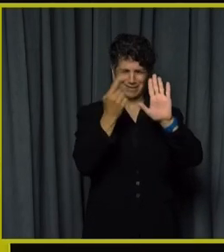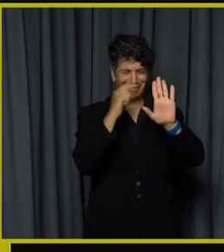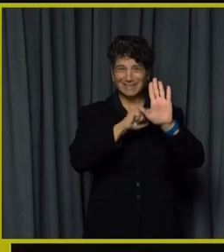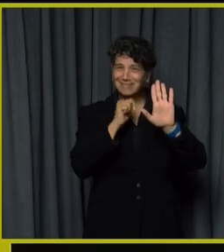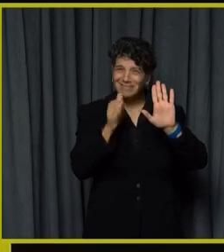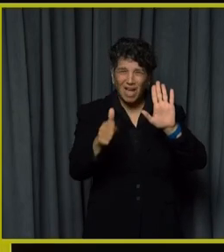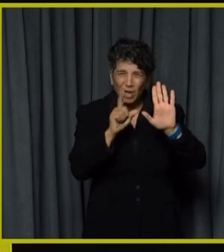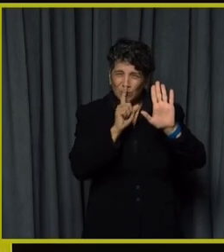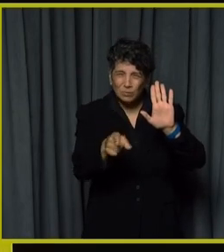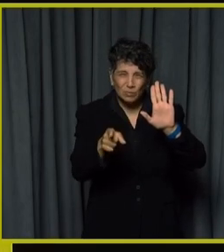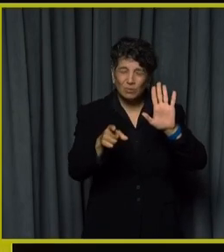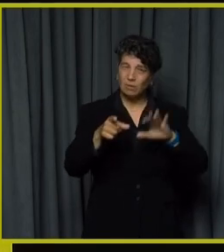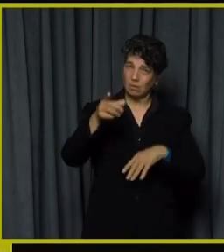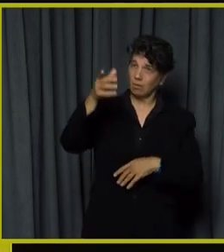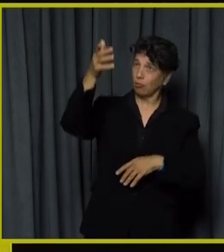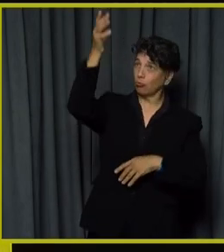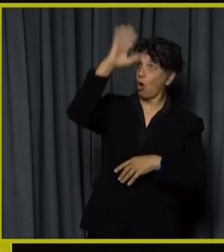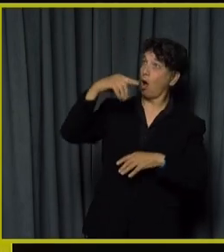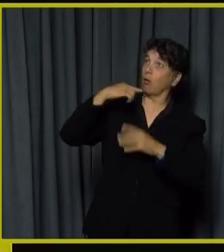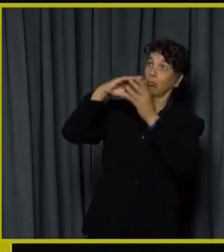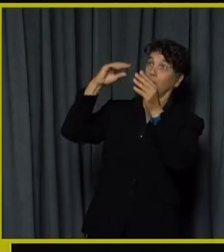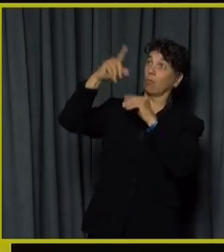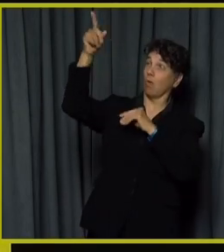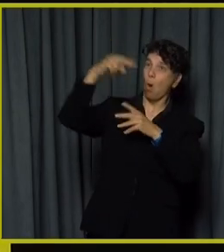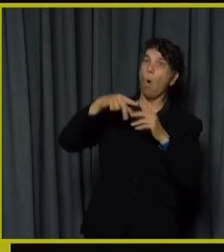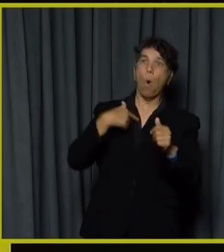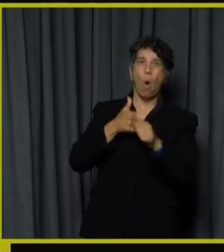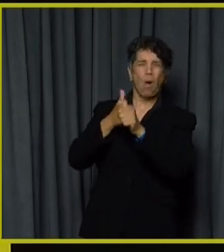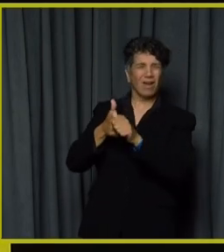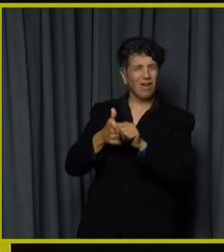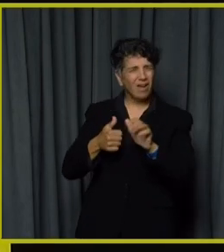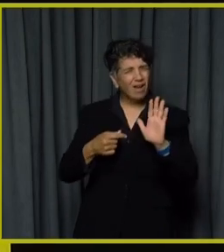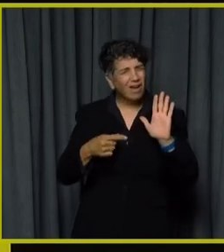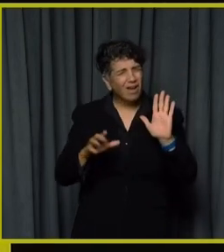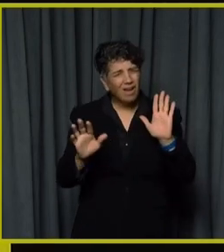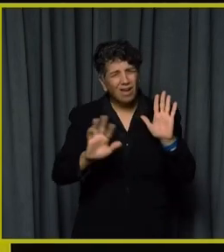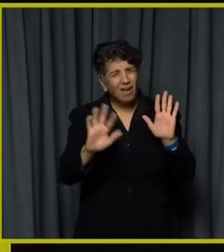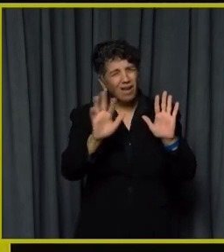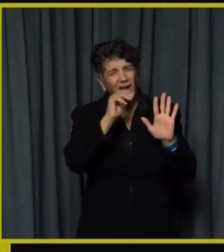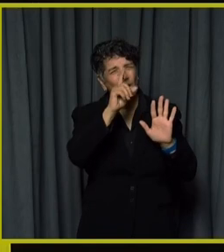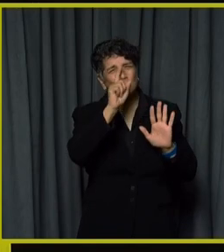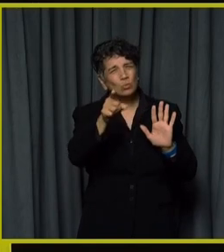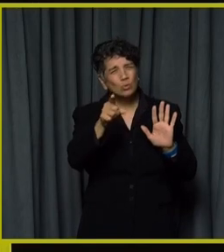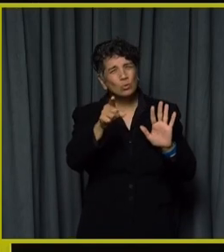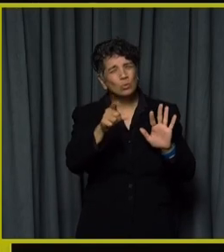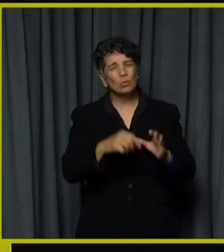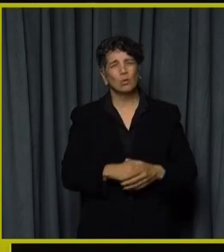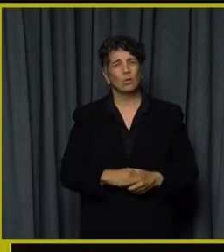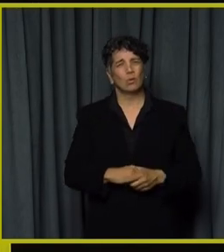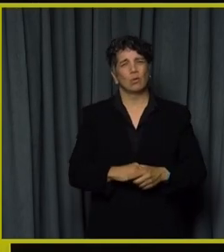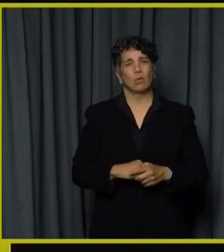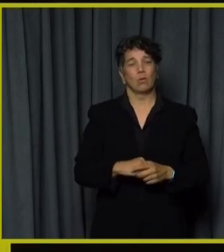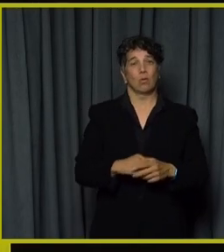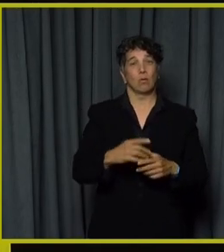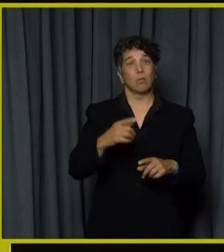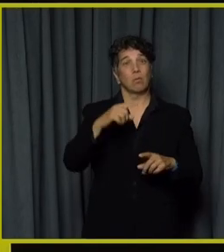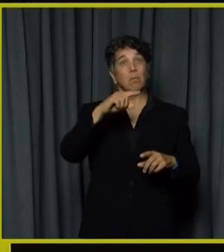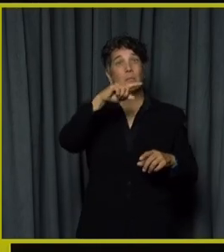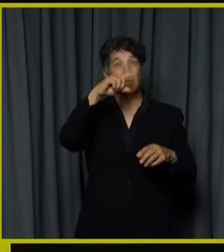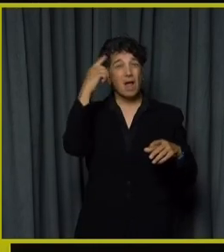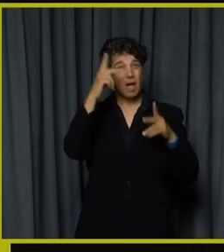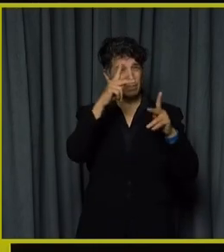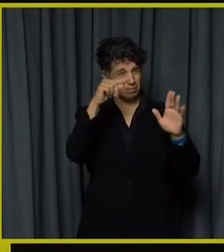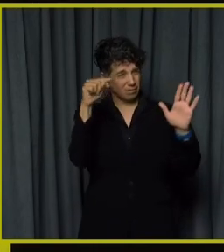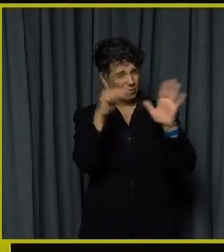wrong for Black people to be murdered by the police, for people to be ripped from their families and deported. It